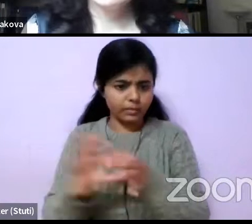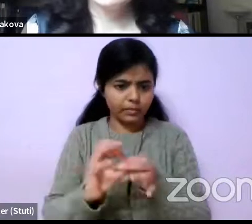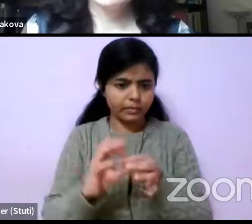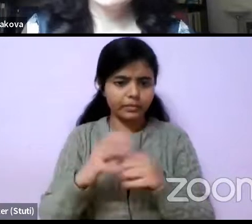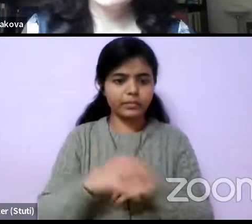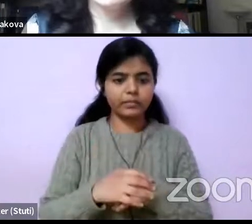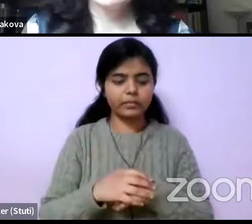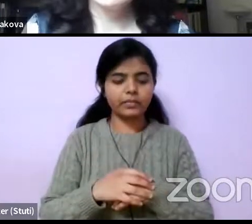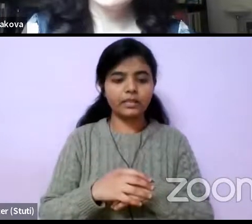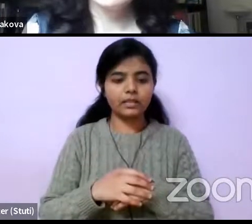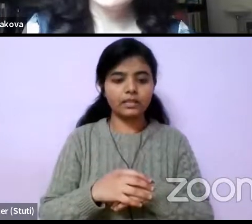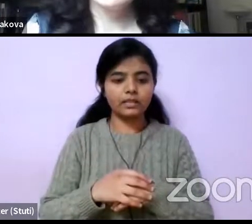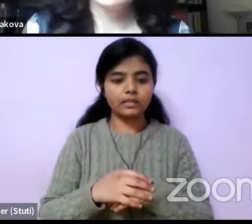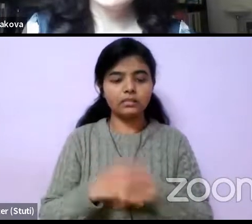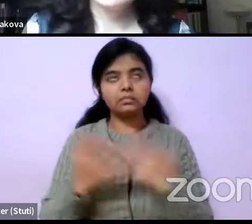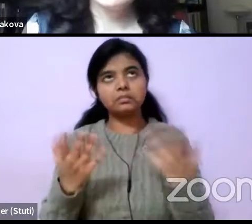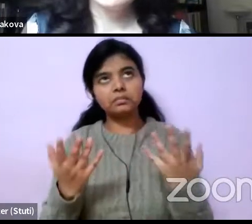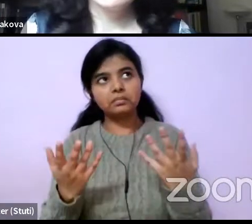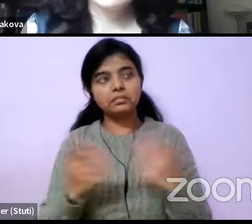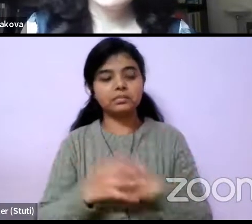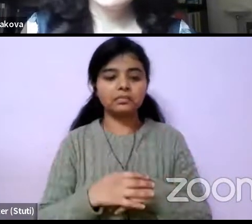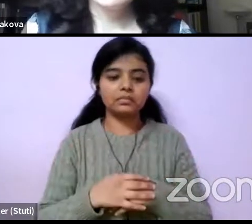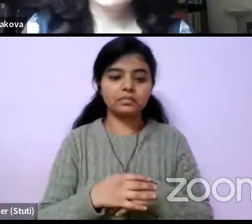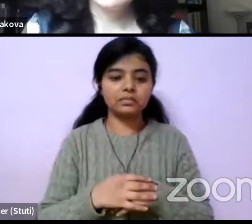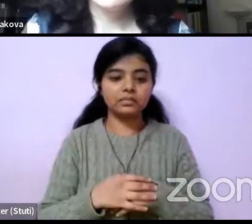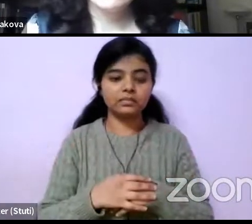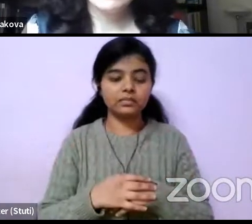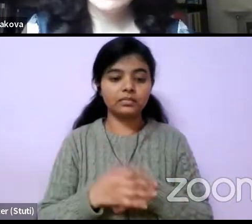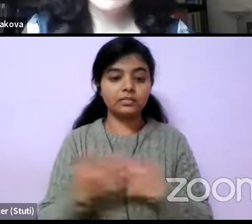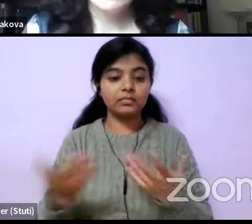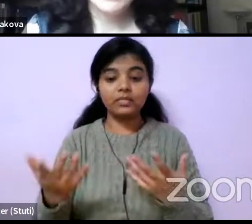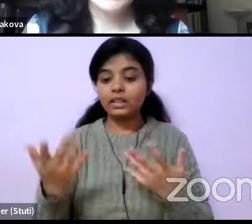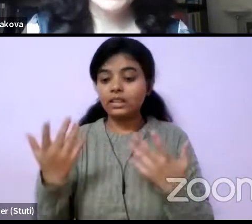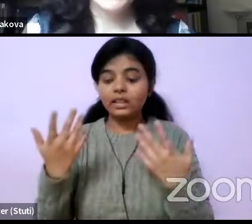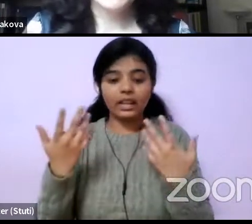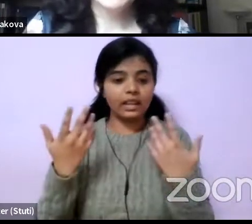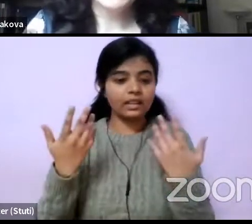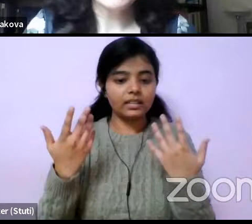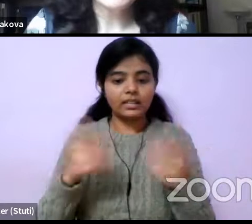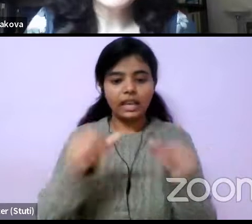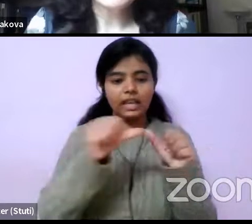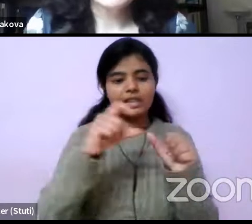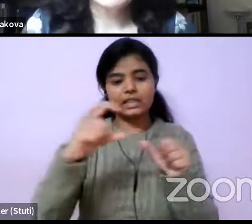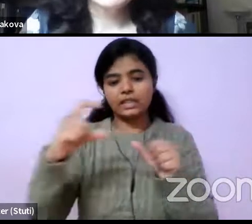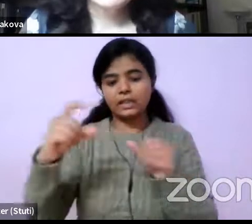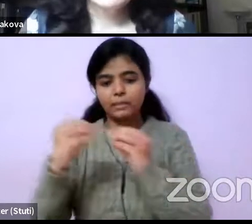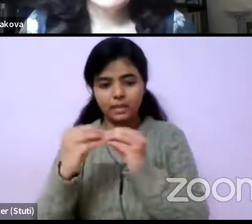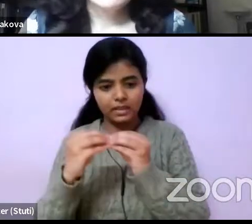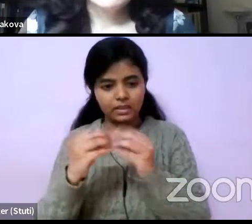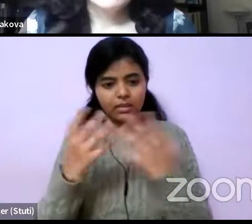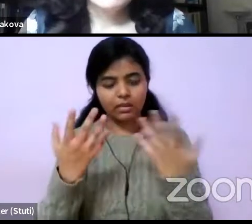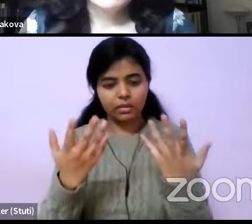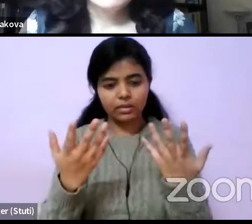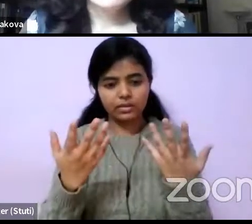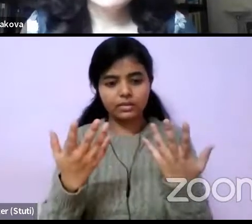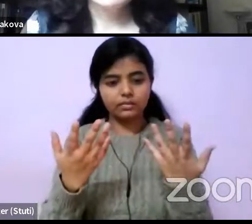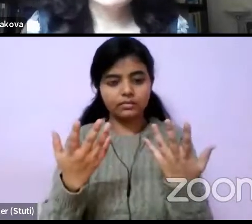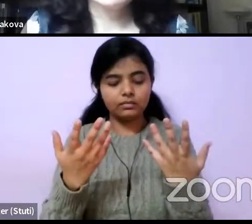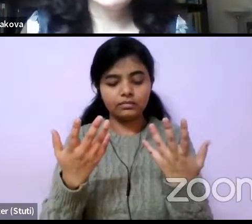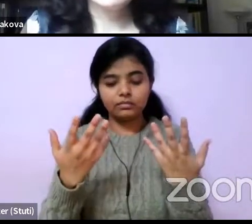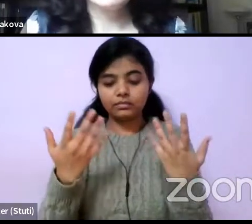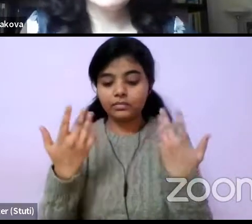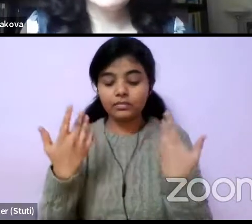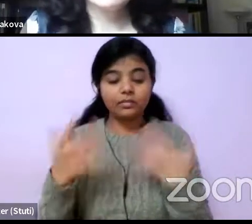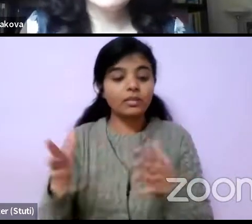like whether this, as far as CSDB is concerned, like ASCB, NFB, they don't